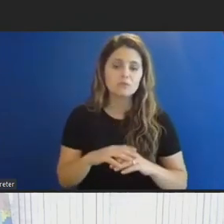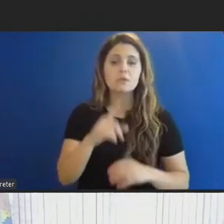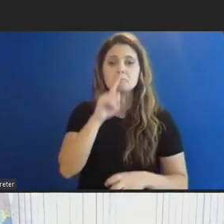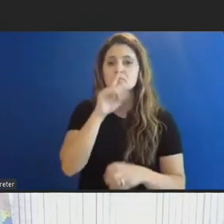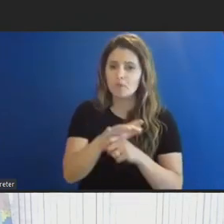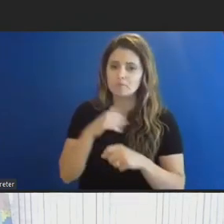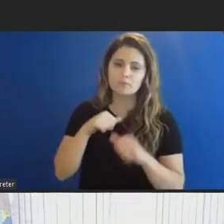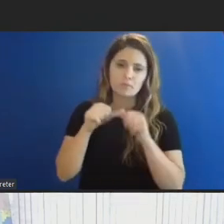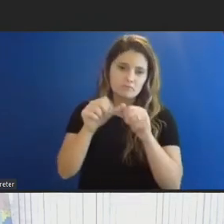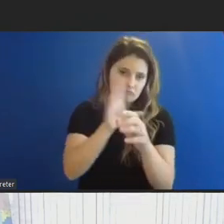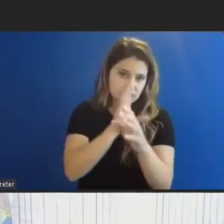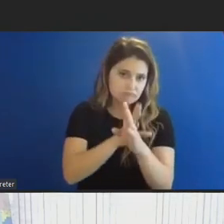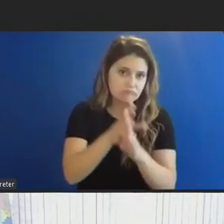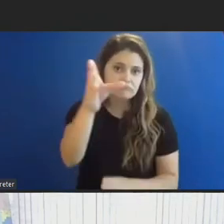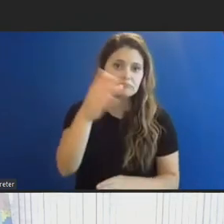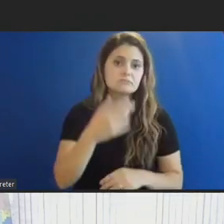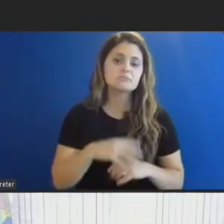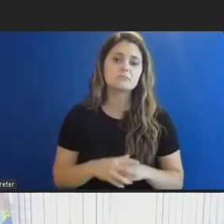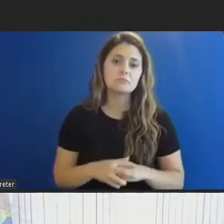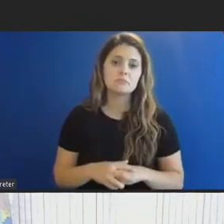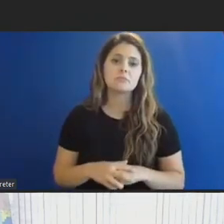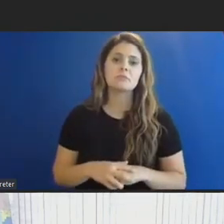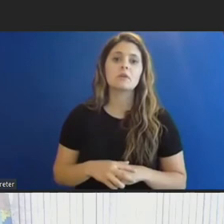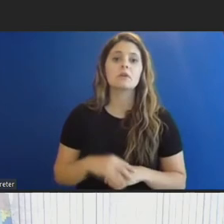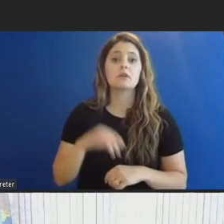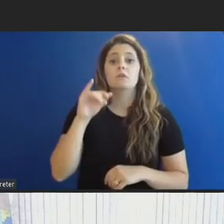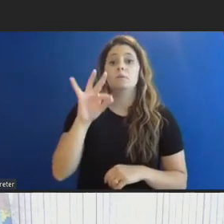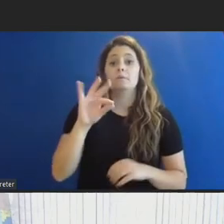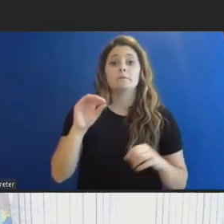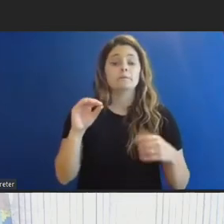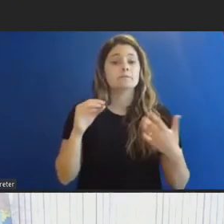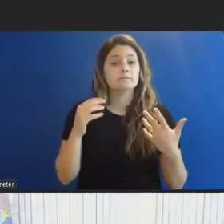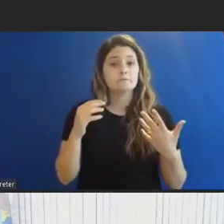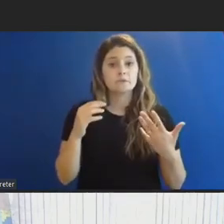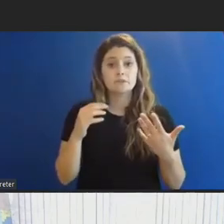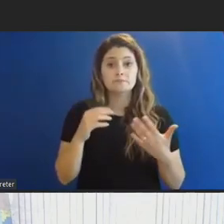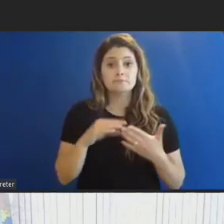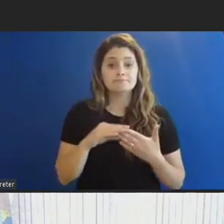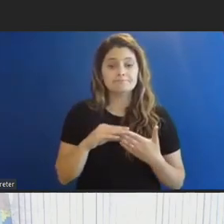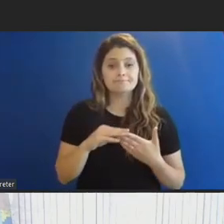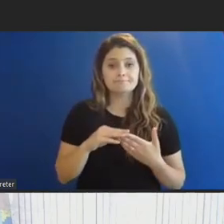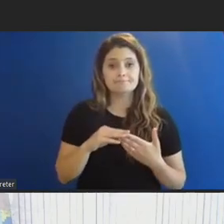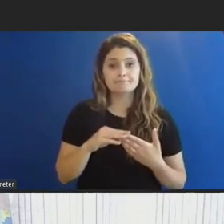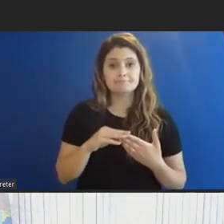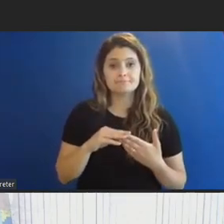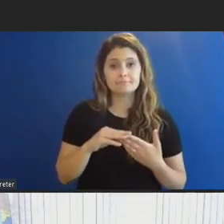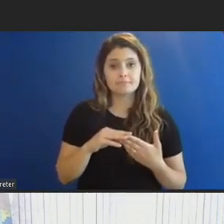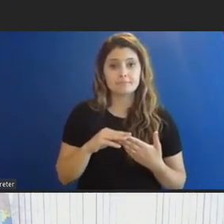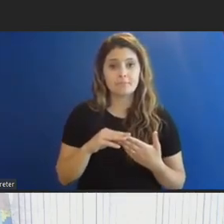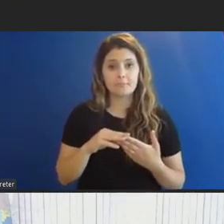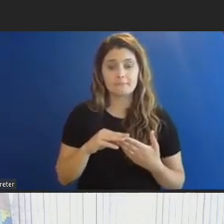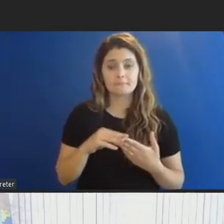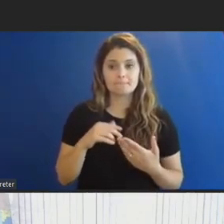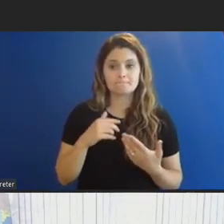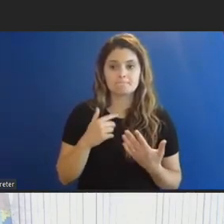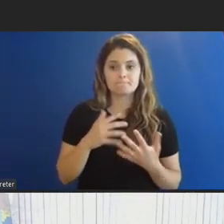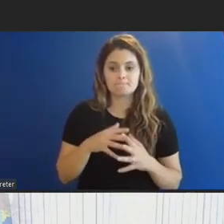stay the course. And if there's nothing that I can promise